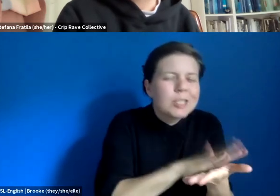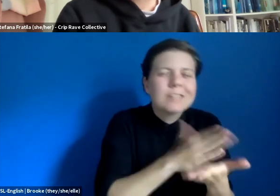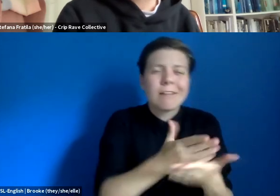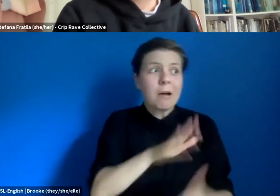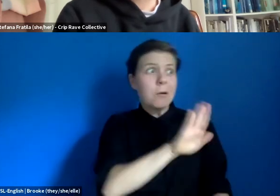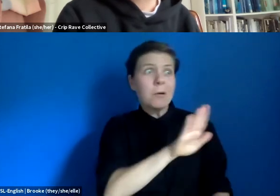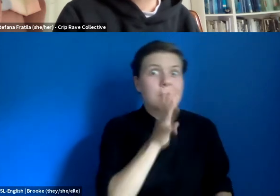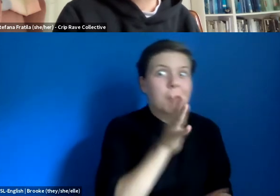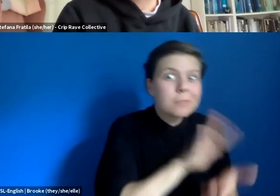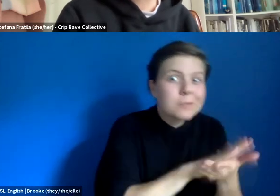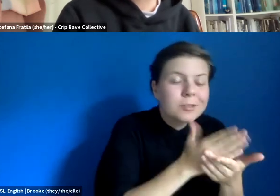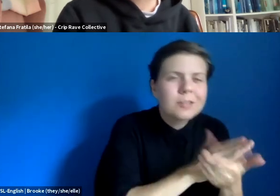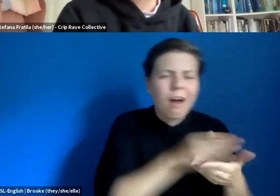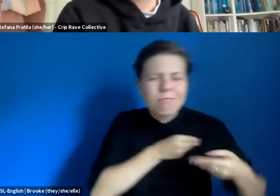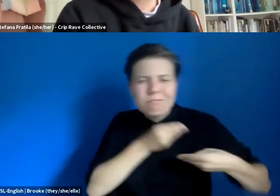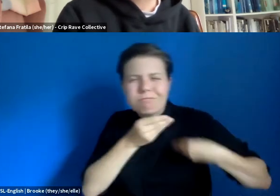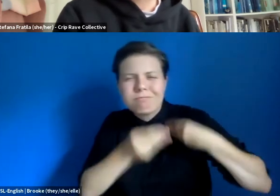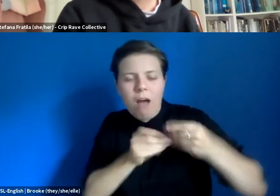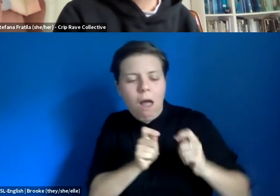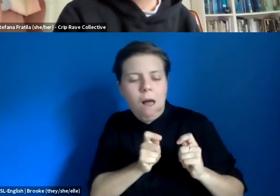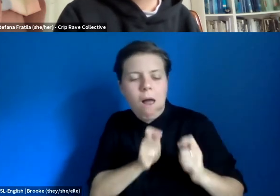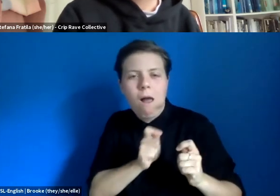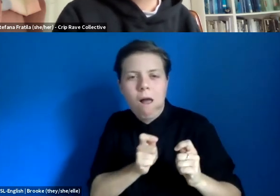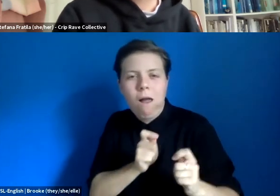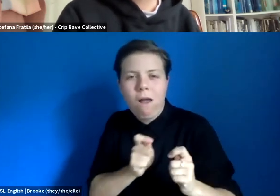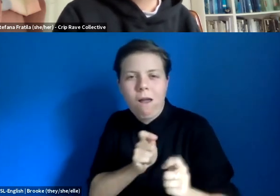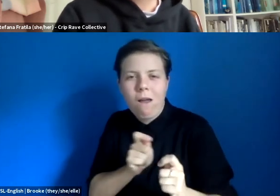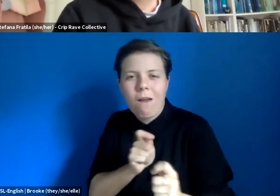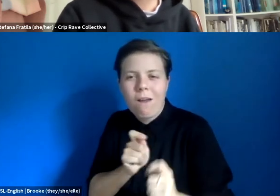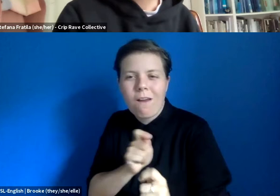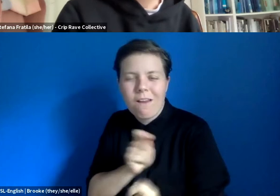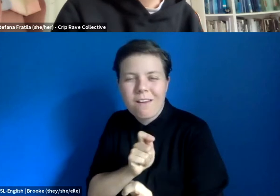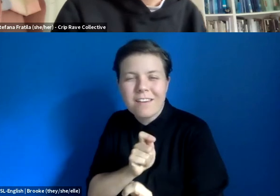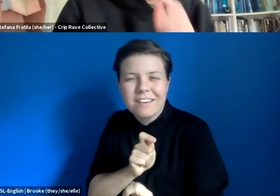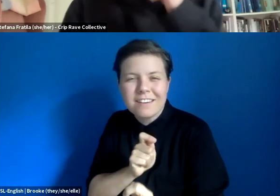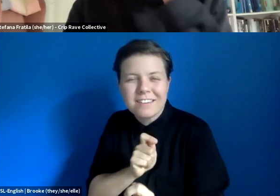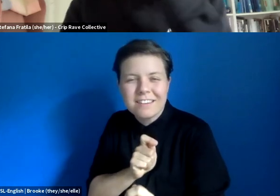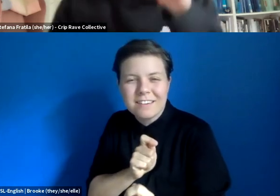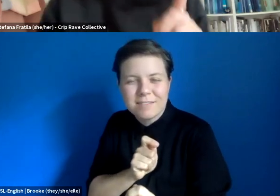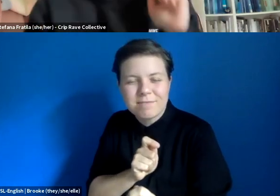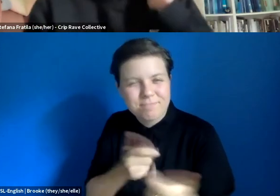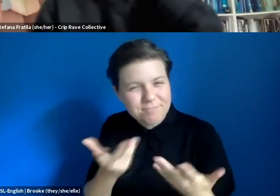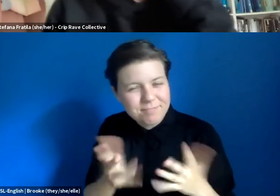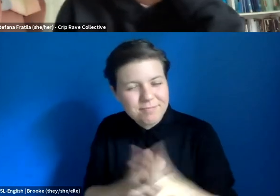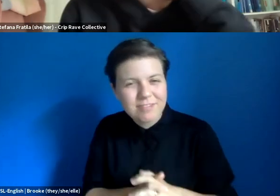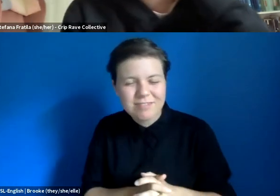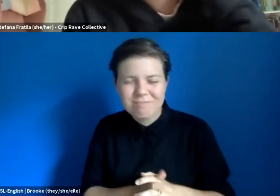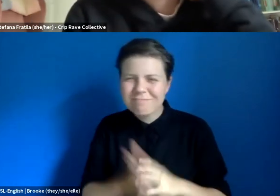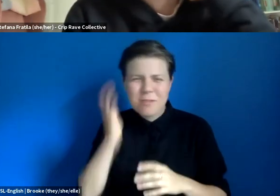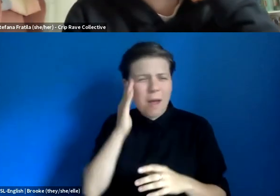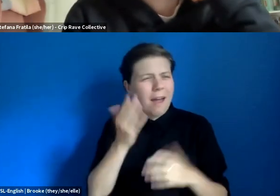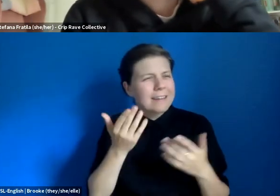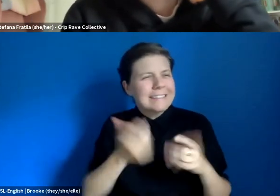generation, and they've changed through generations. And, you know, there's an improvisation